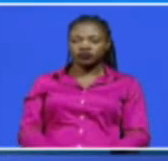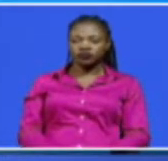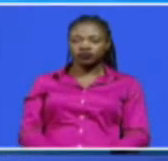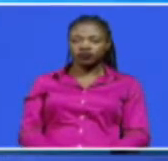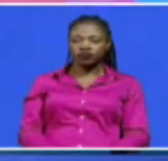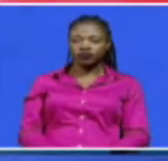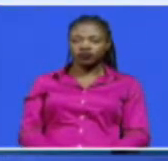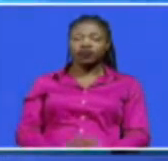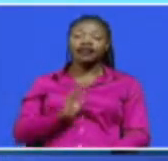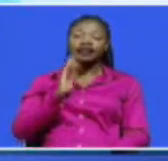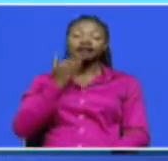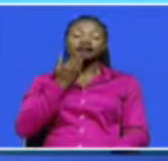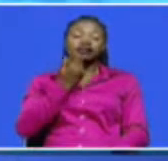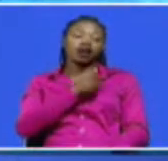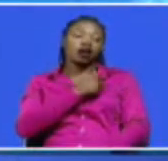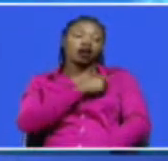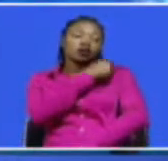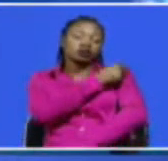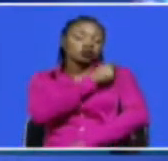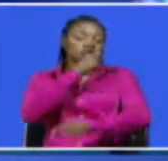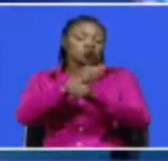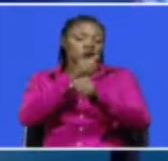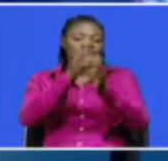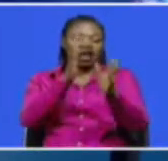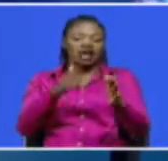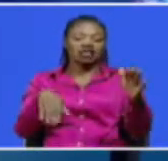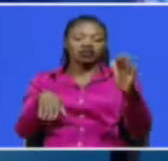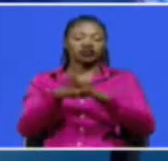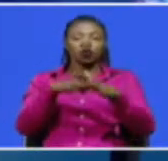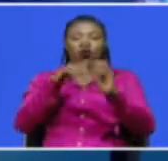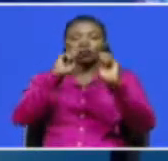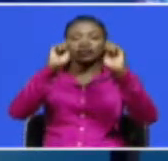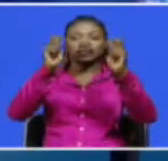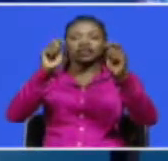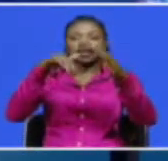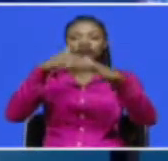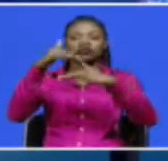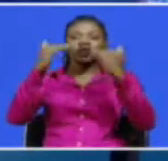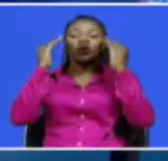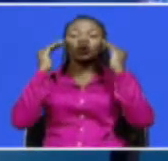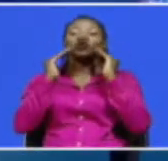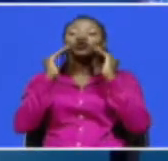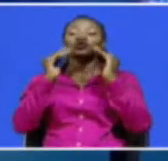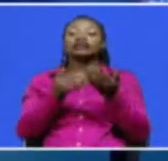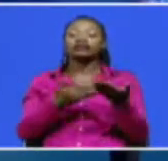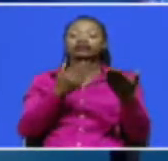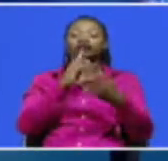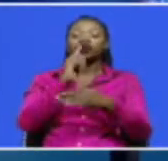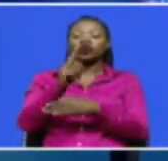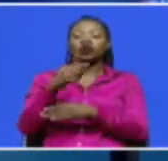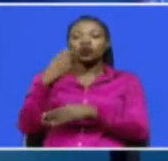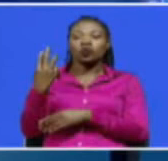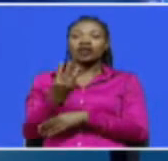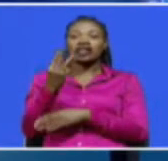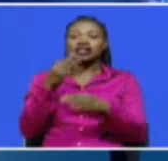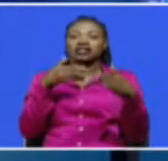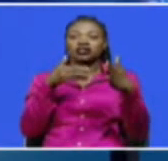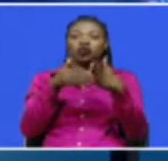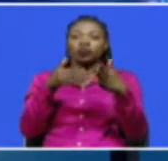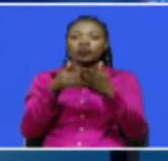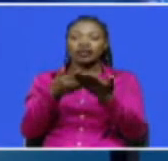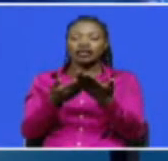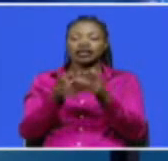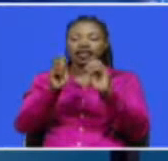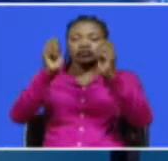Now, Kenyatta National Hospital workers have suspended their strike after a court order issued on Wednesday halting the go